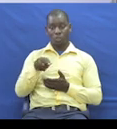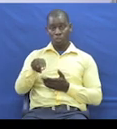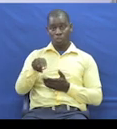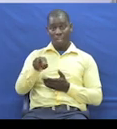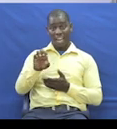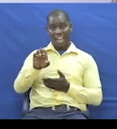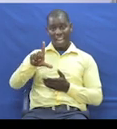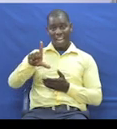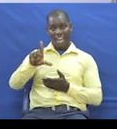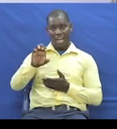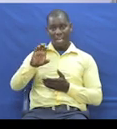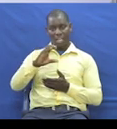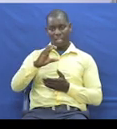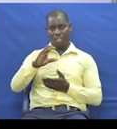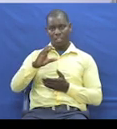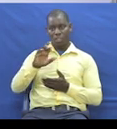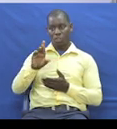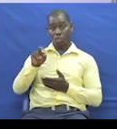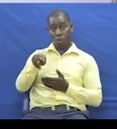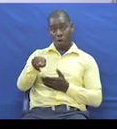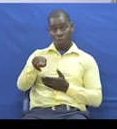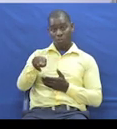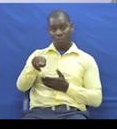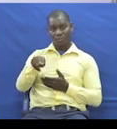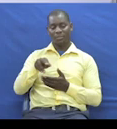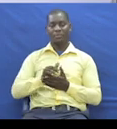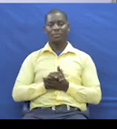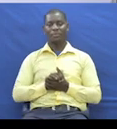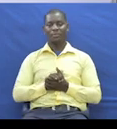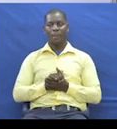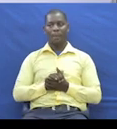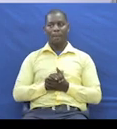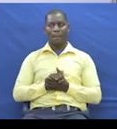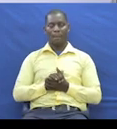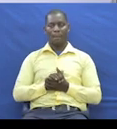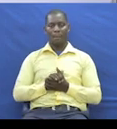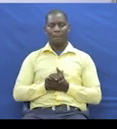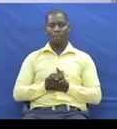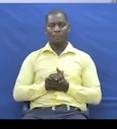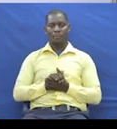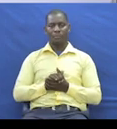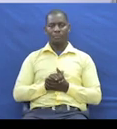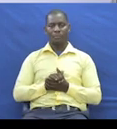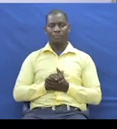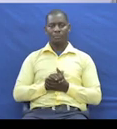The electron. Second one, the electron. The electron.